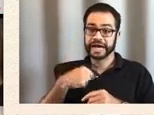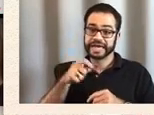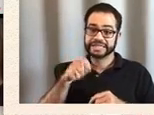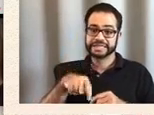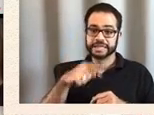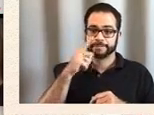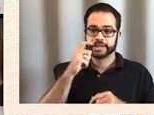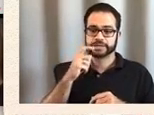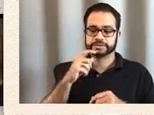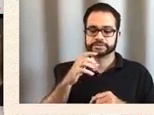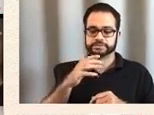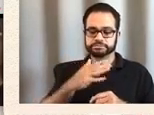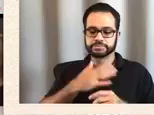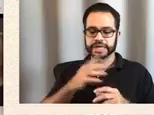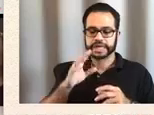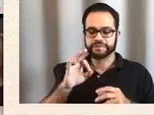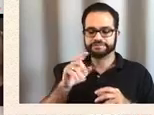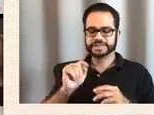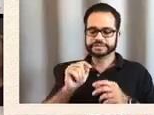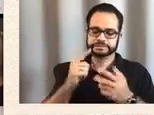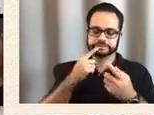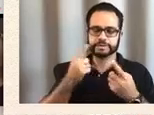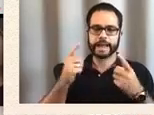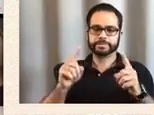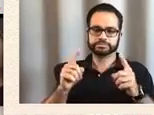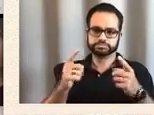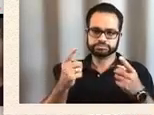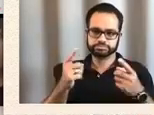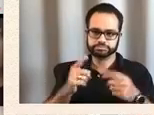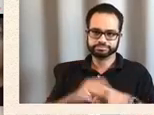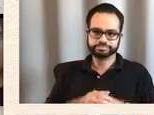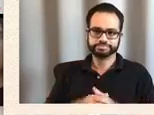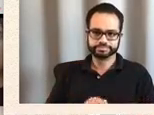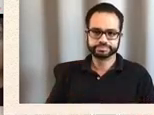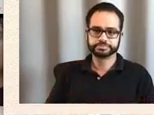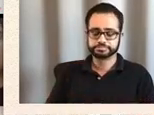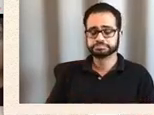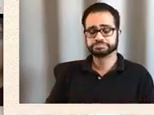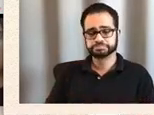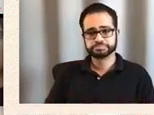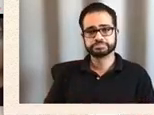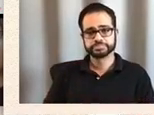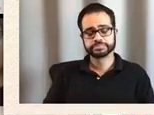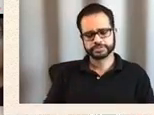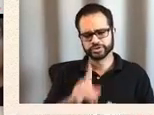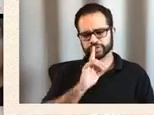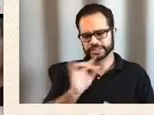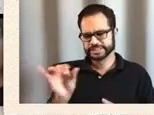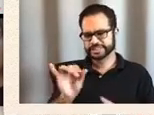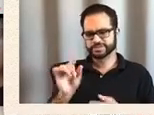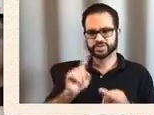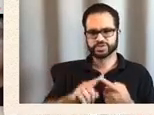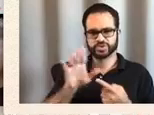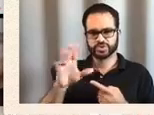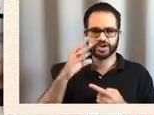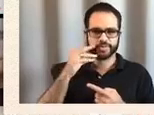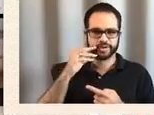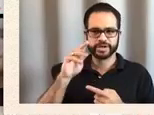themselves. Mm-hmm. So that's really eerily similar to your experience, Mira.